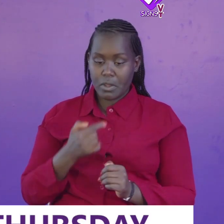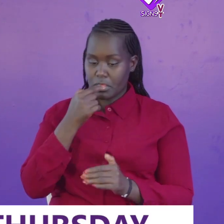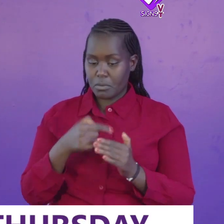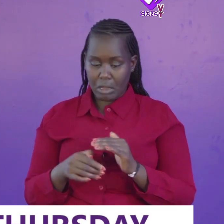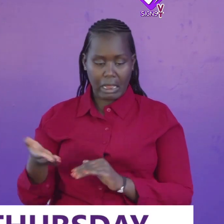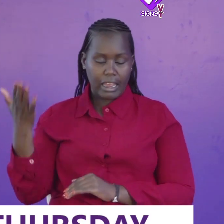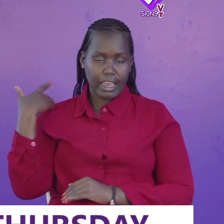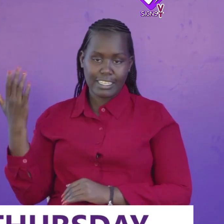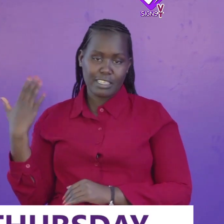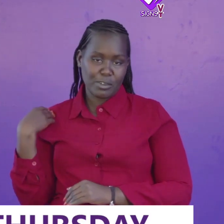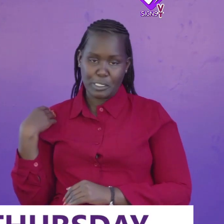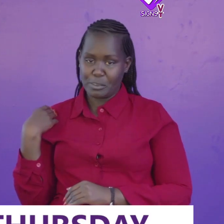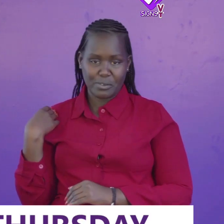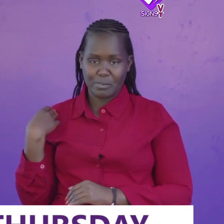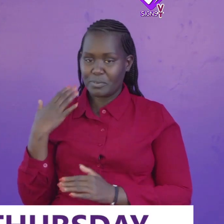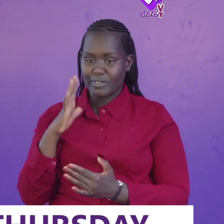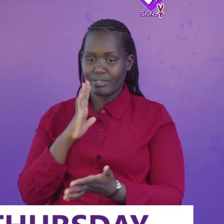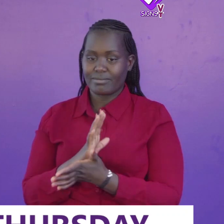za zamani sasa cha ukweli.